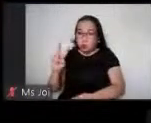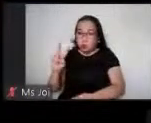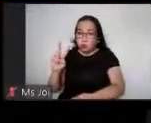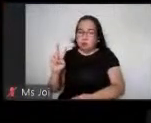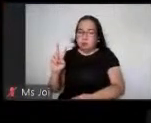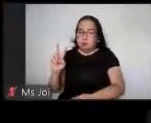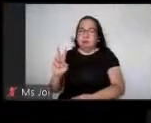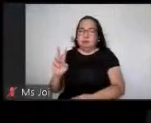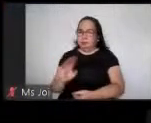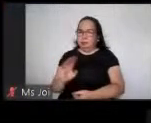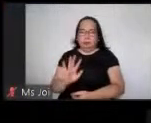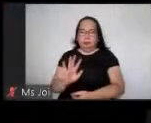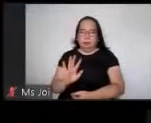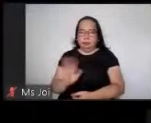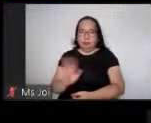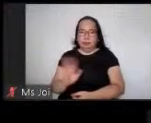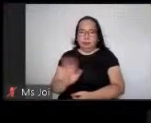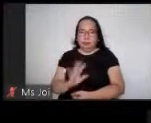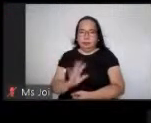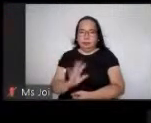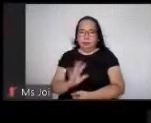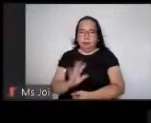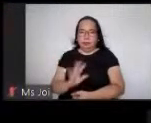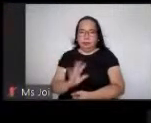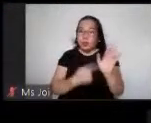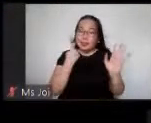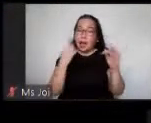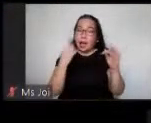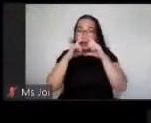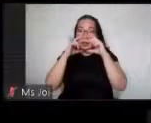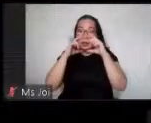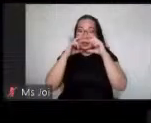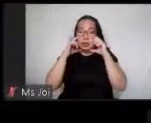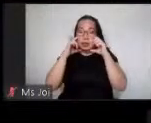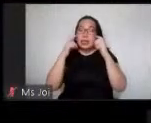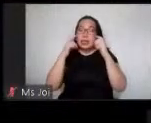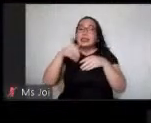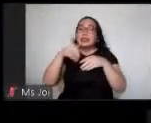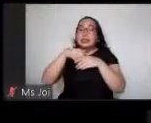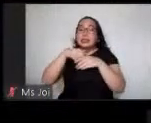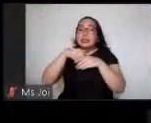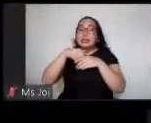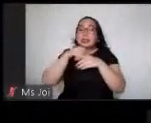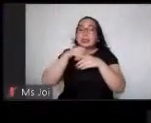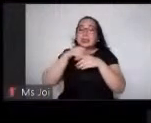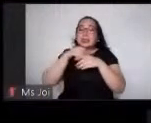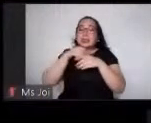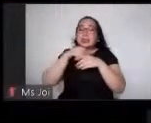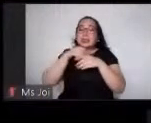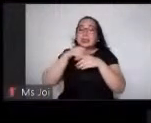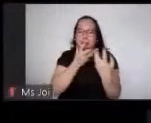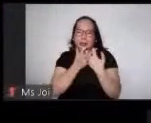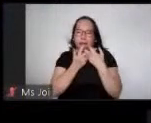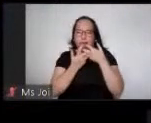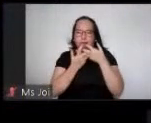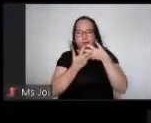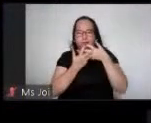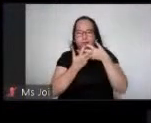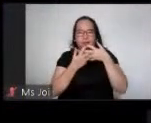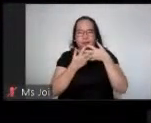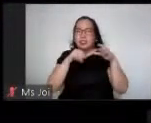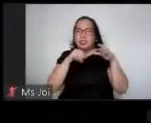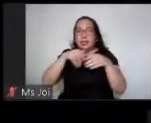of wearing. You don't want it too loose, you want it too tight. Na parang nakamarka na kayo dito, hindi na kayo